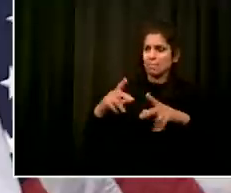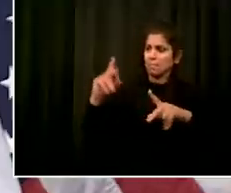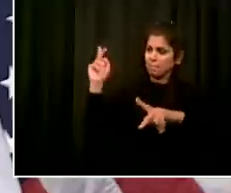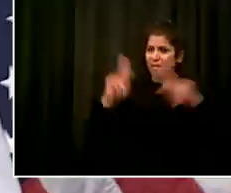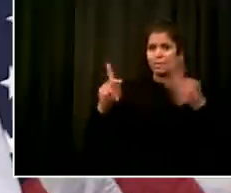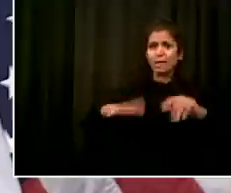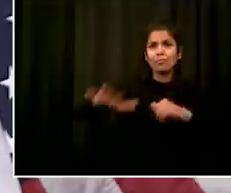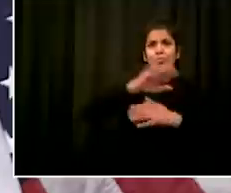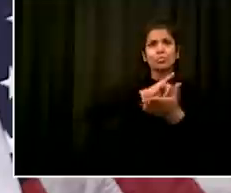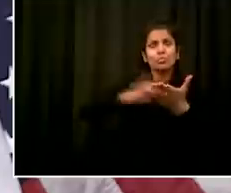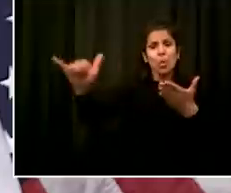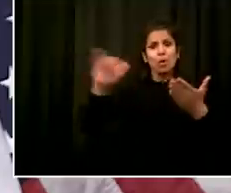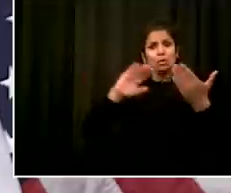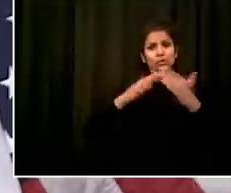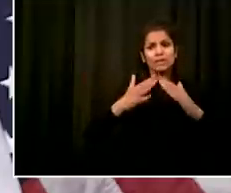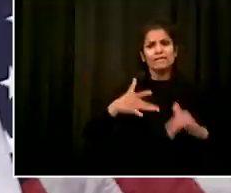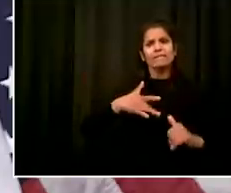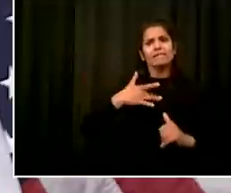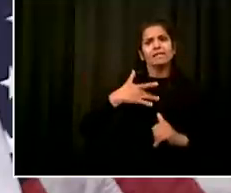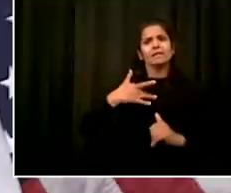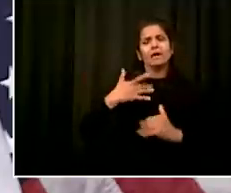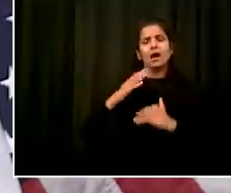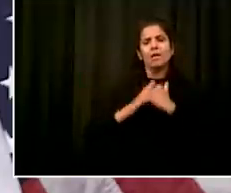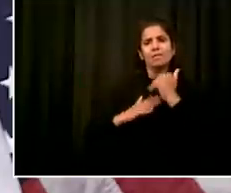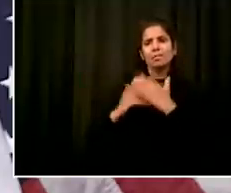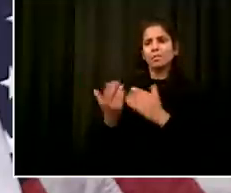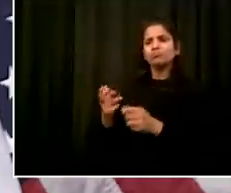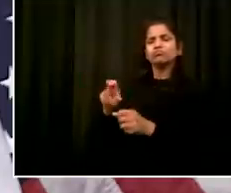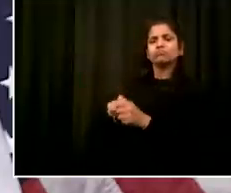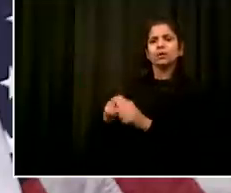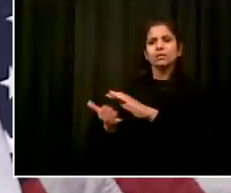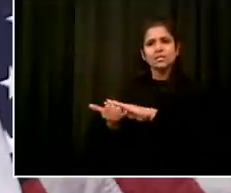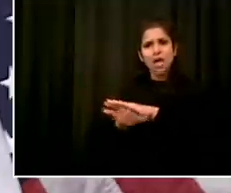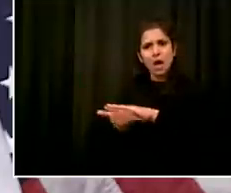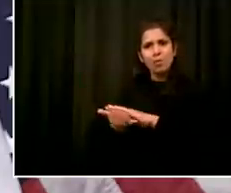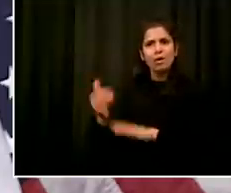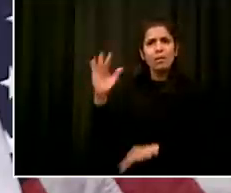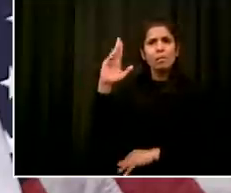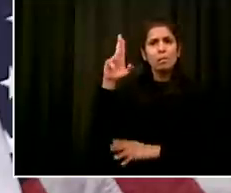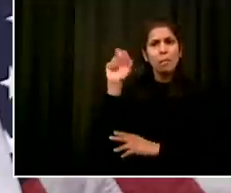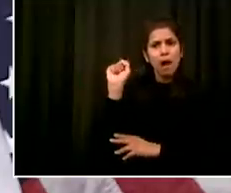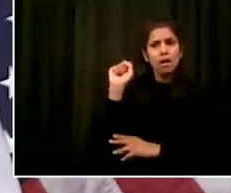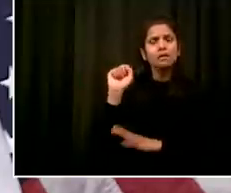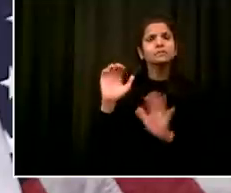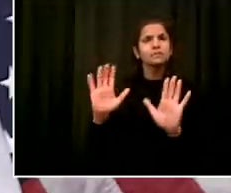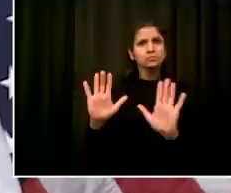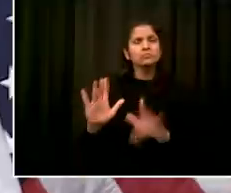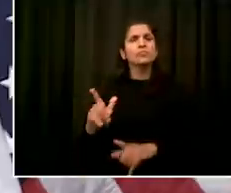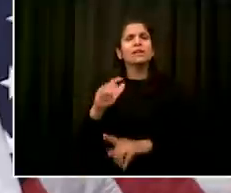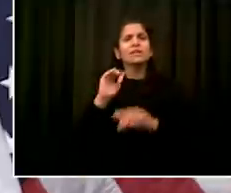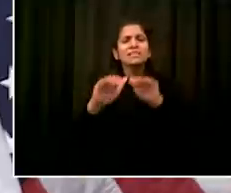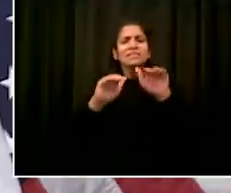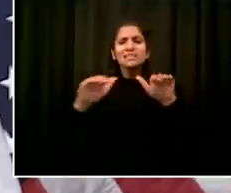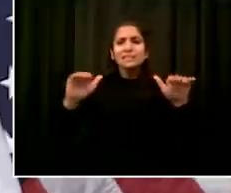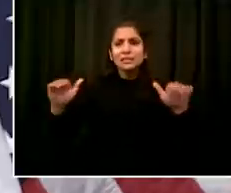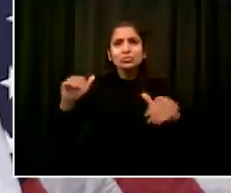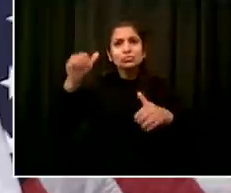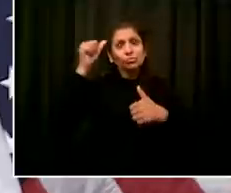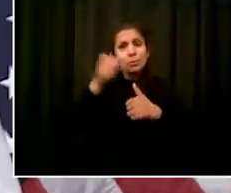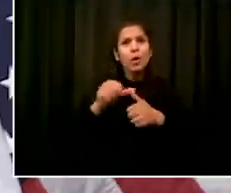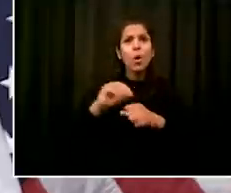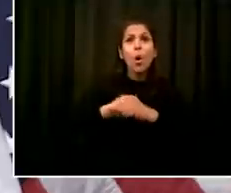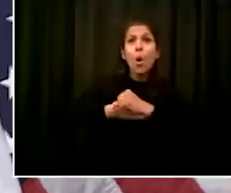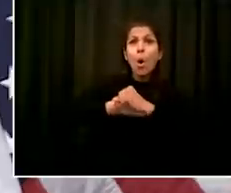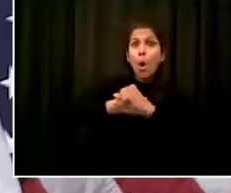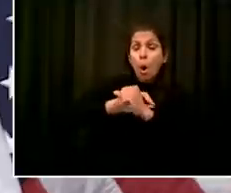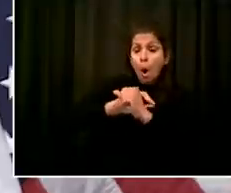really important to remind people this is a time-limited crisis. If we do our work together, all of us as New Yorkers, as one